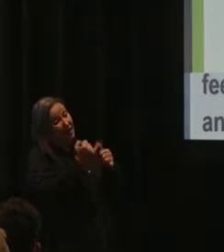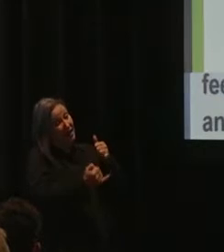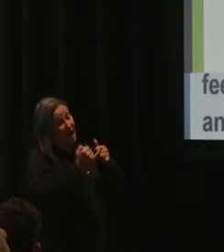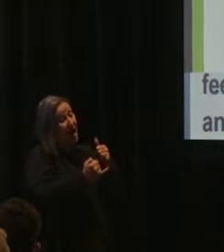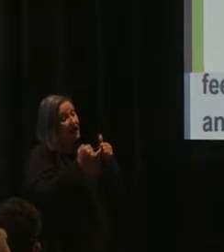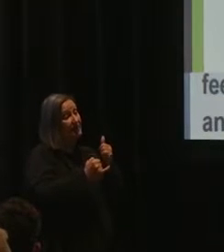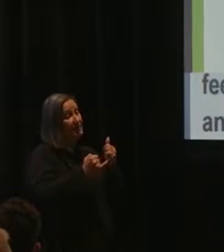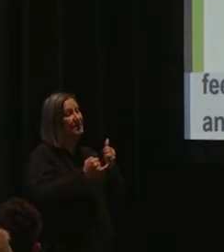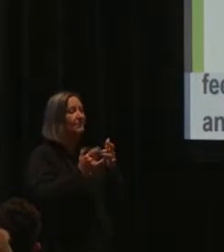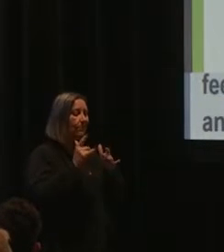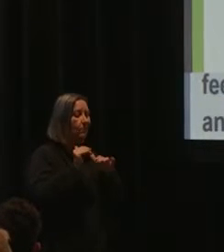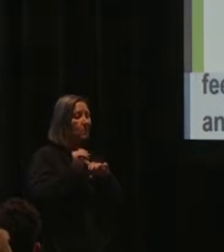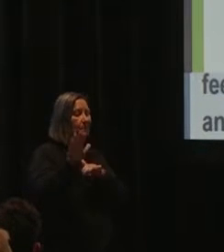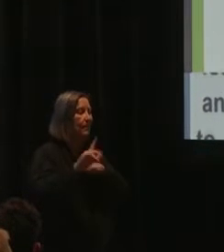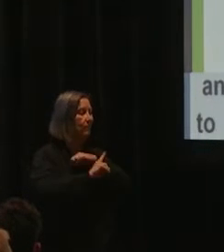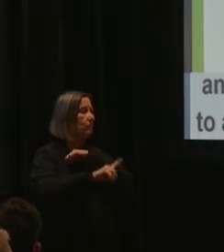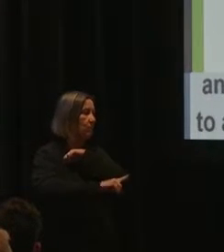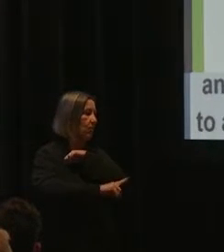it sent to the landfill.